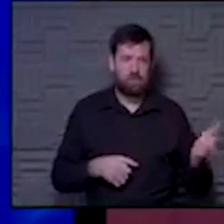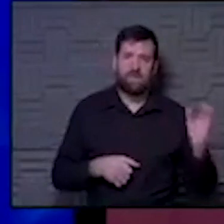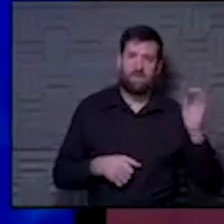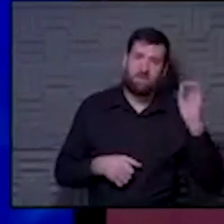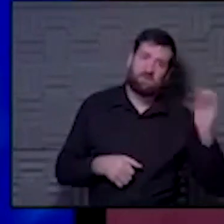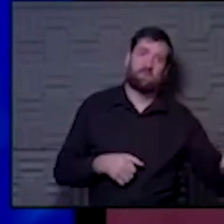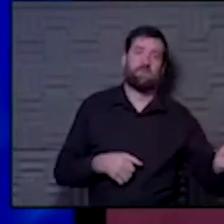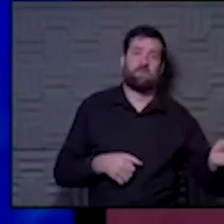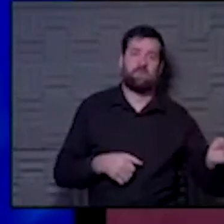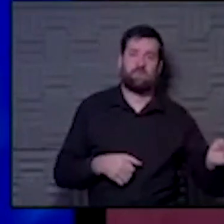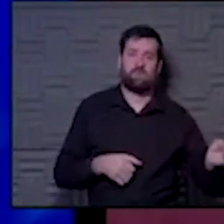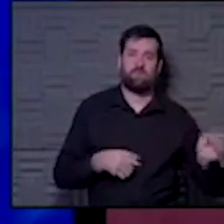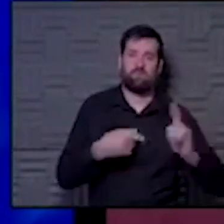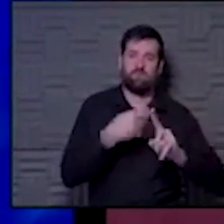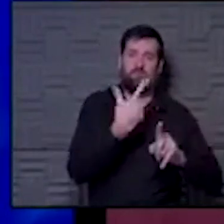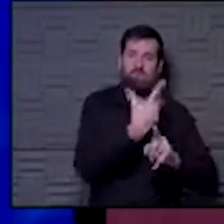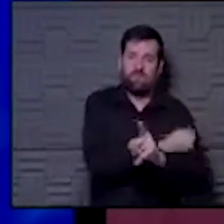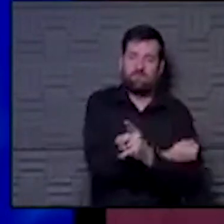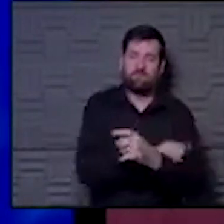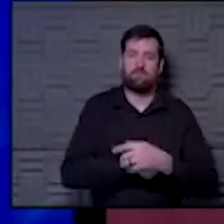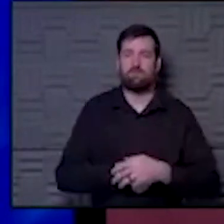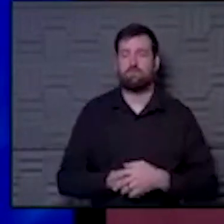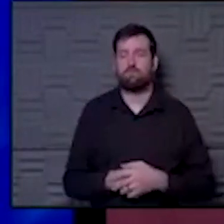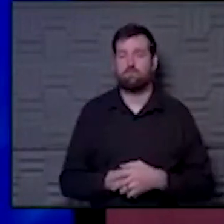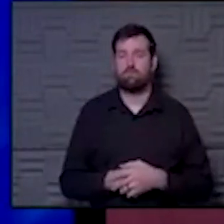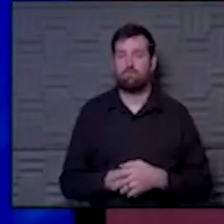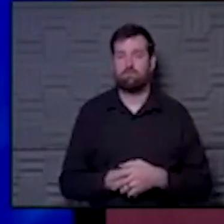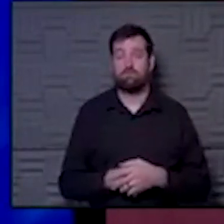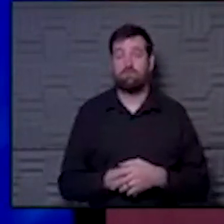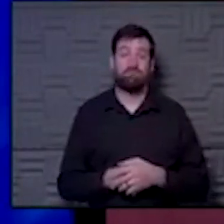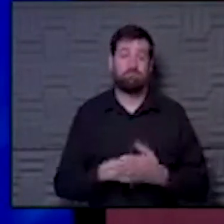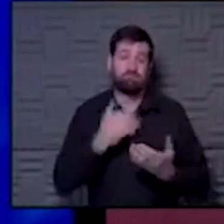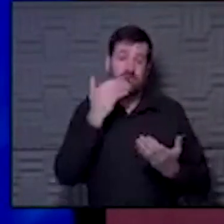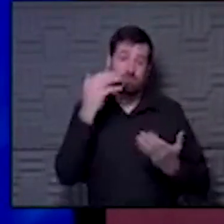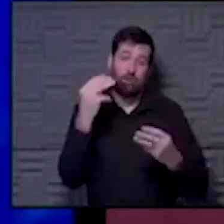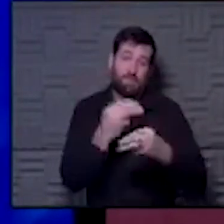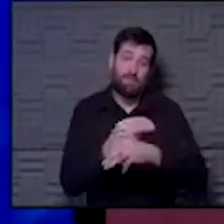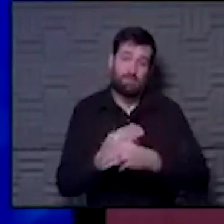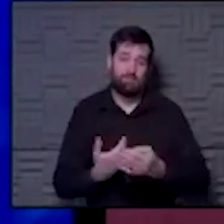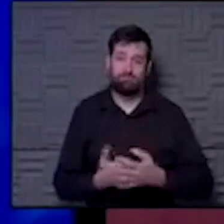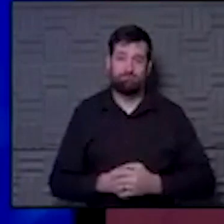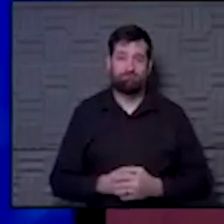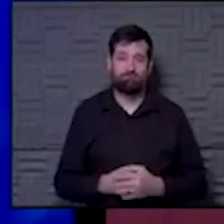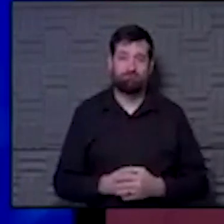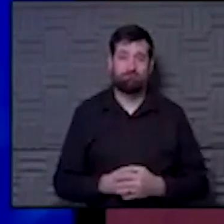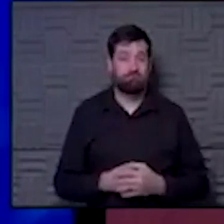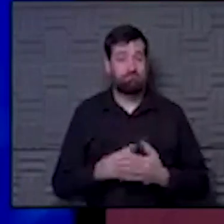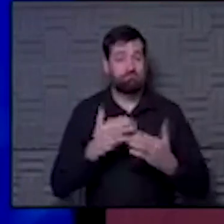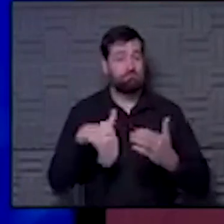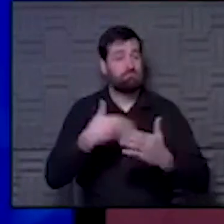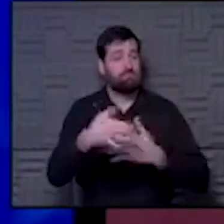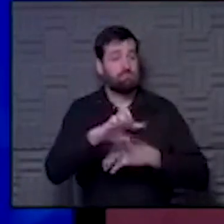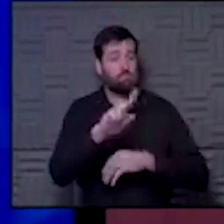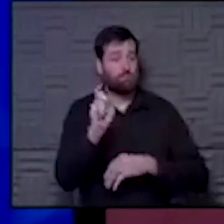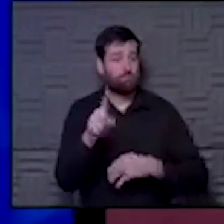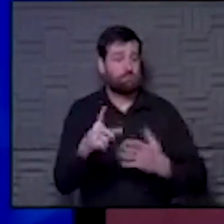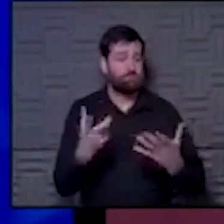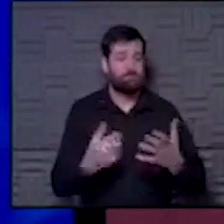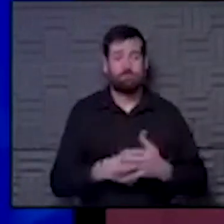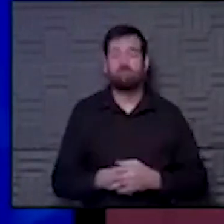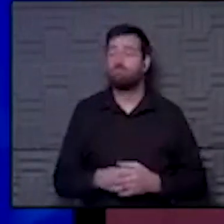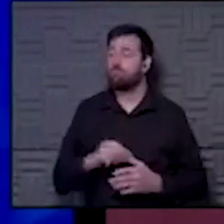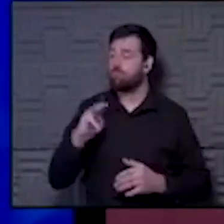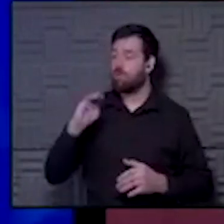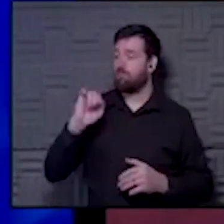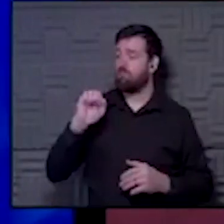0 deaths a day from the vaccine. That's good math. Yeah. I think that's really good math. Next question. Yeah, we got